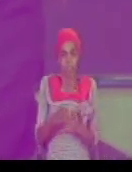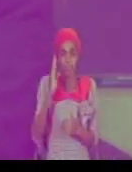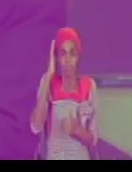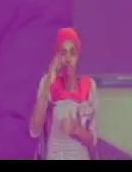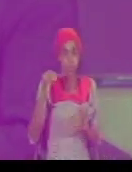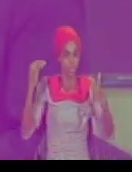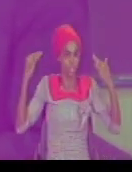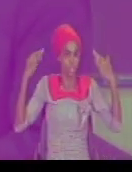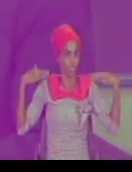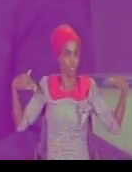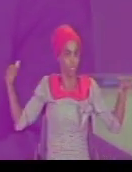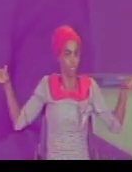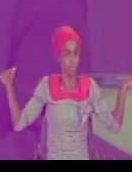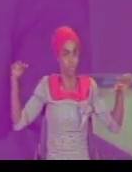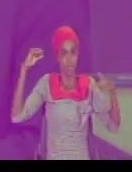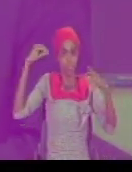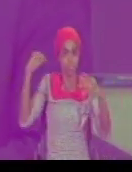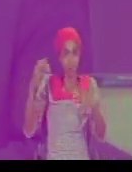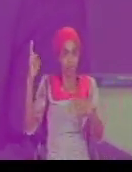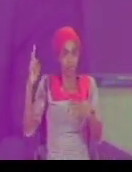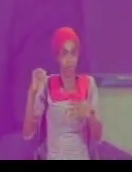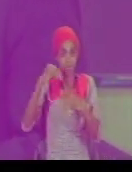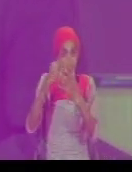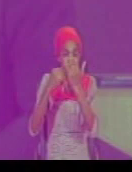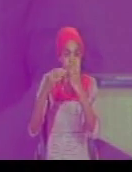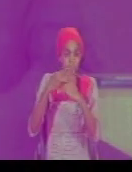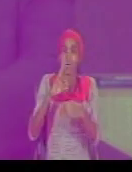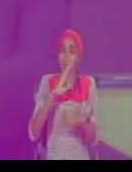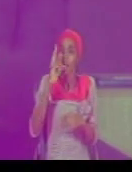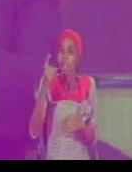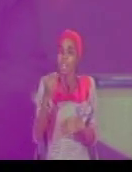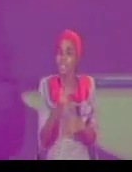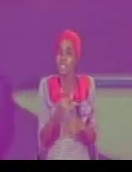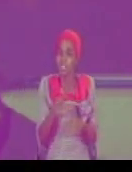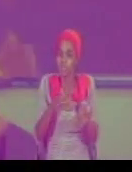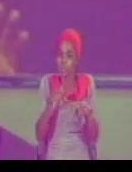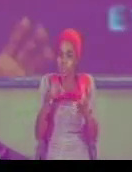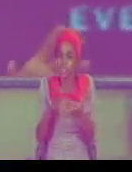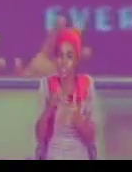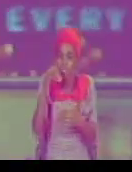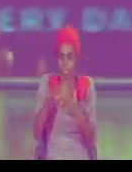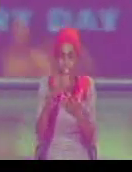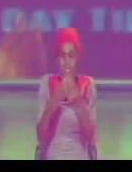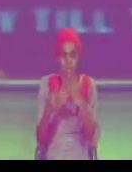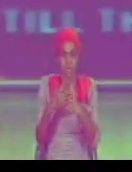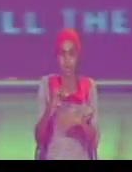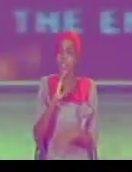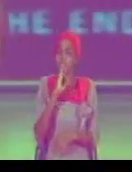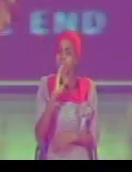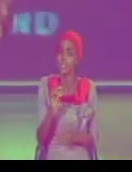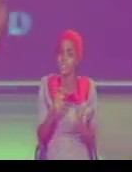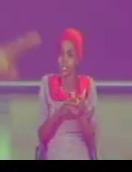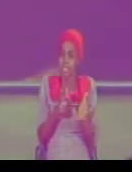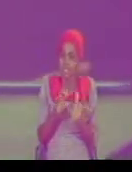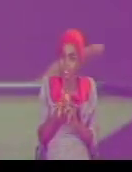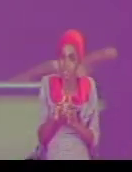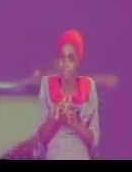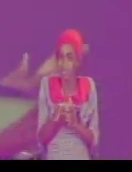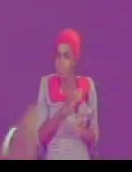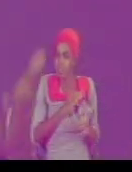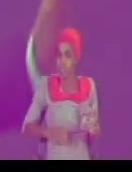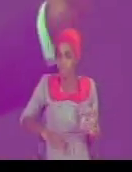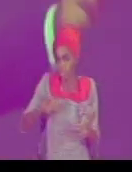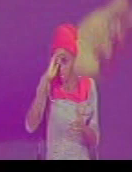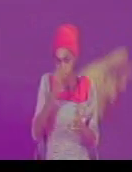in praising God, are they doing this in heaven? Is Jesus Christ, the very Son of God in heaven